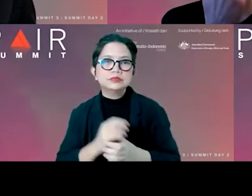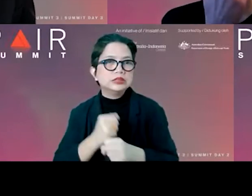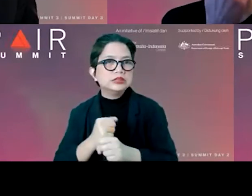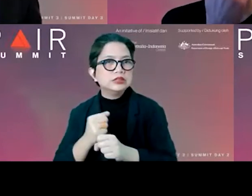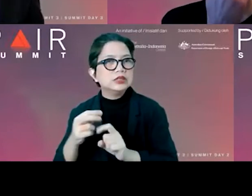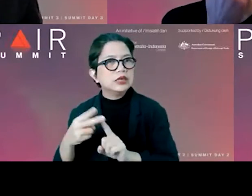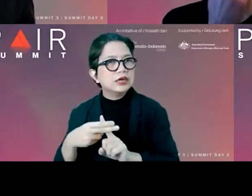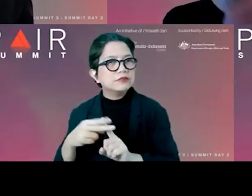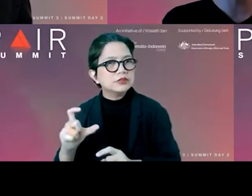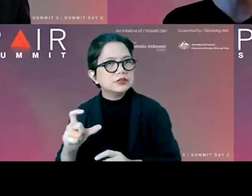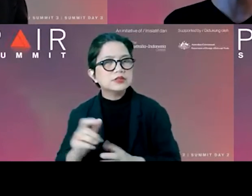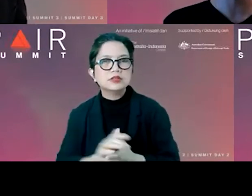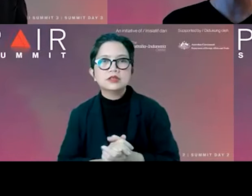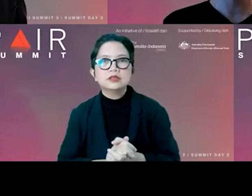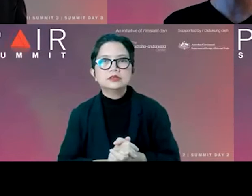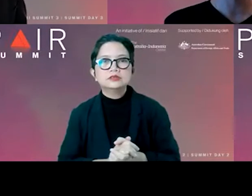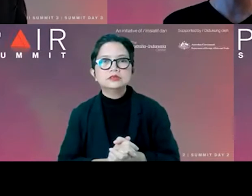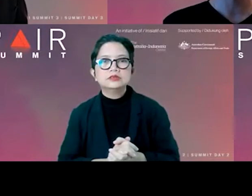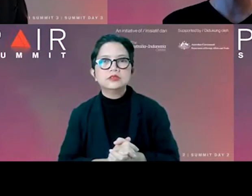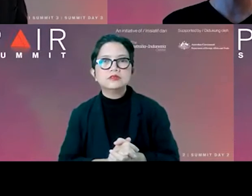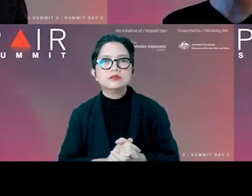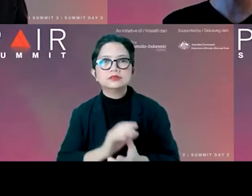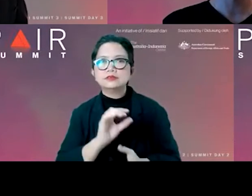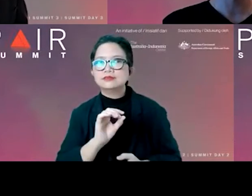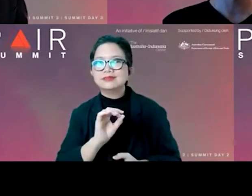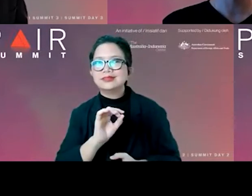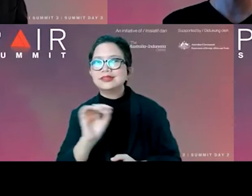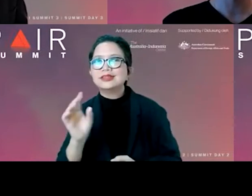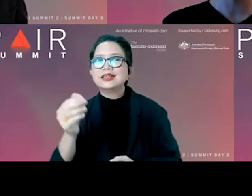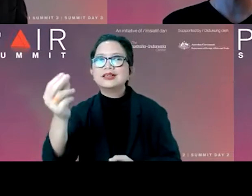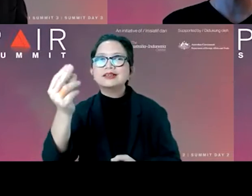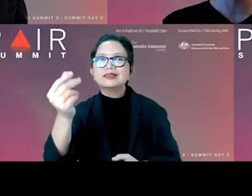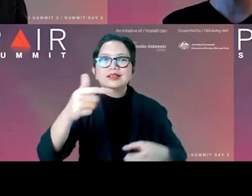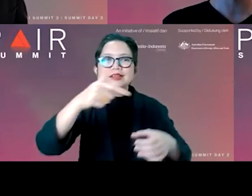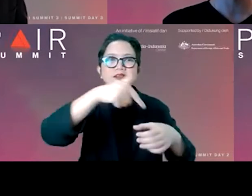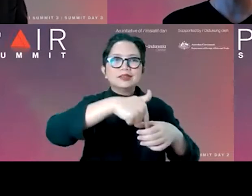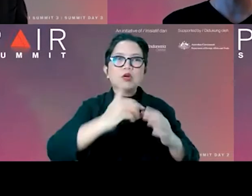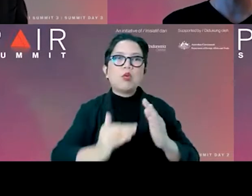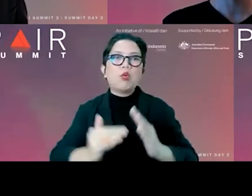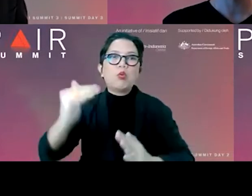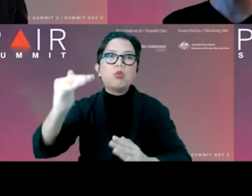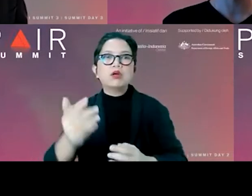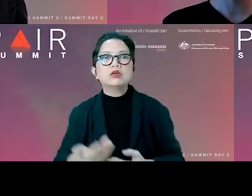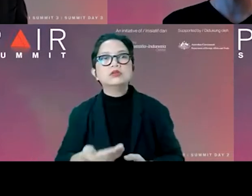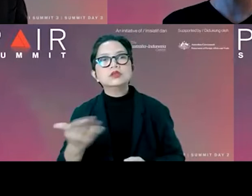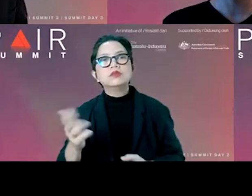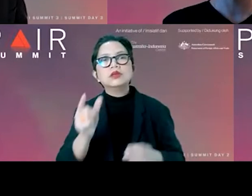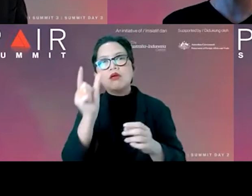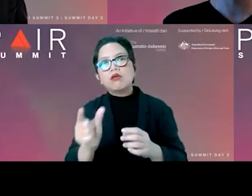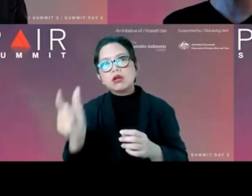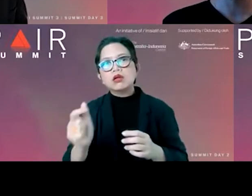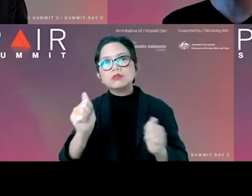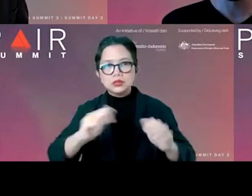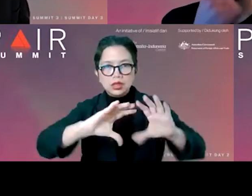largely financial crisis, and people could still go about their day-to-day work and still mingle with each other. And obviously from a